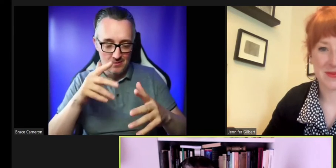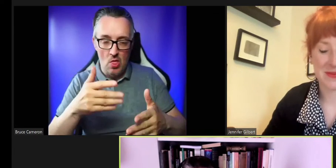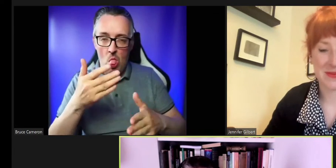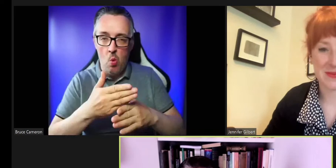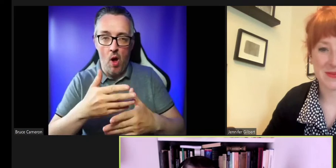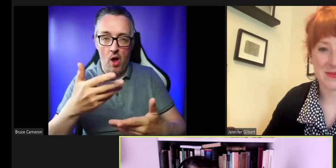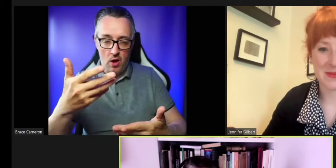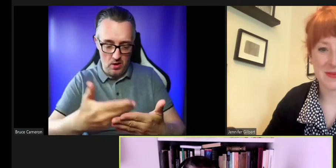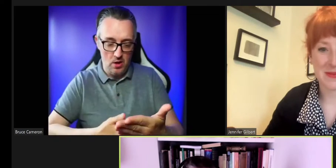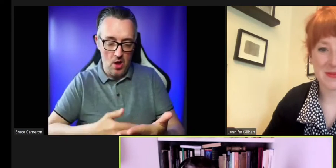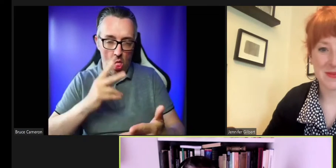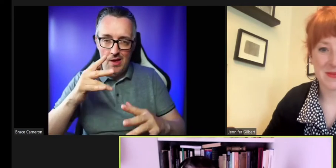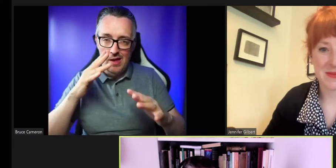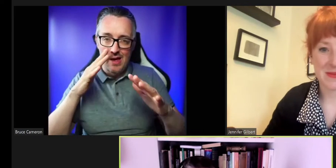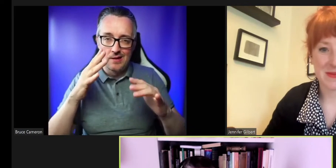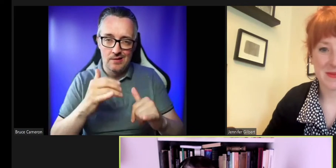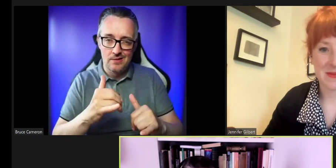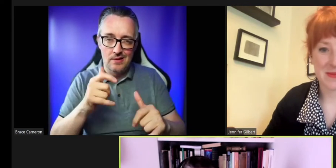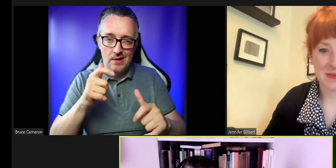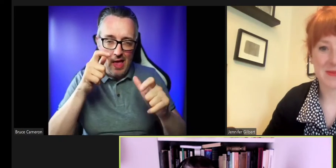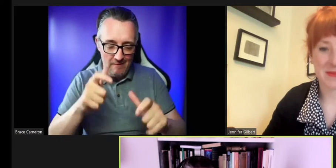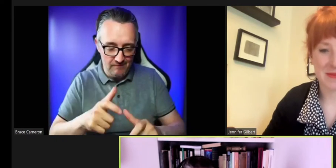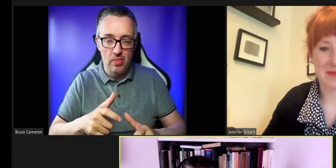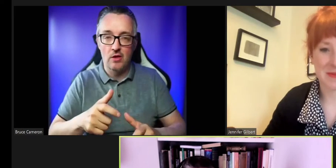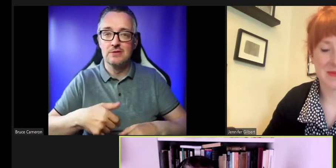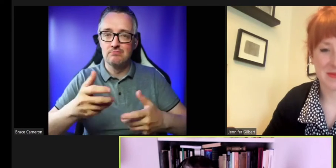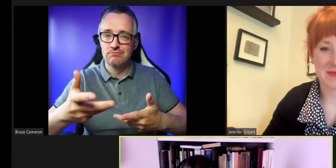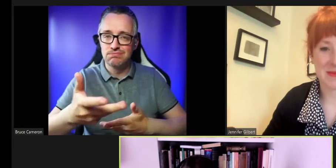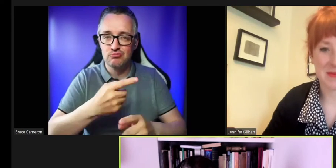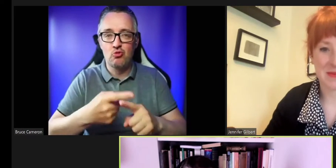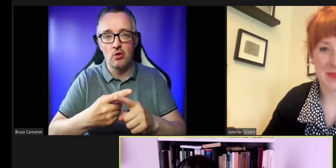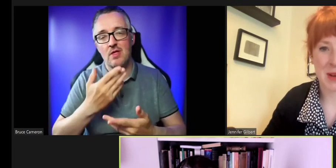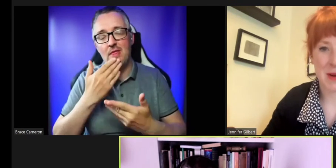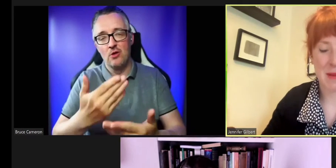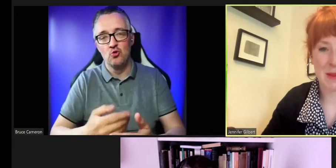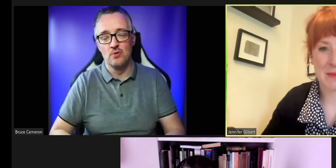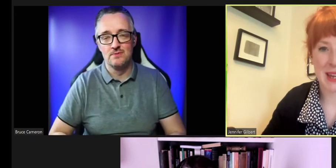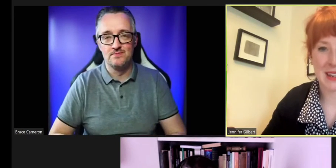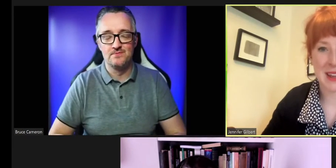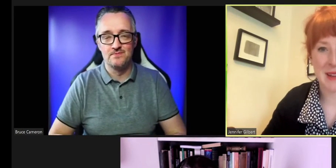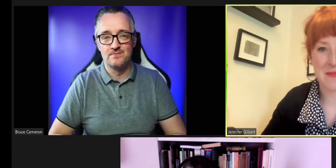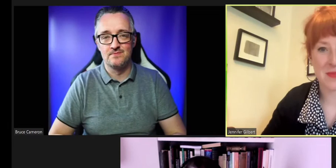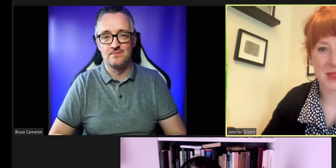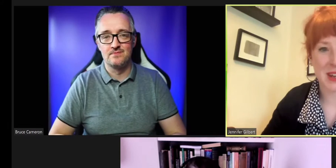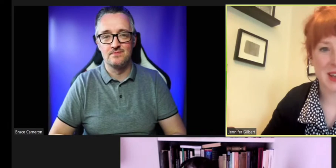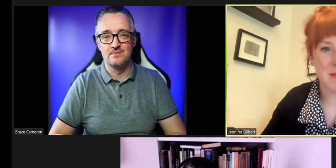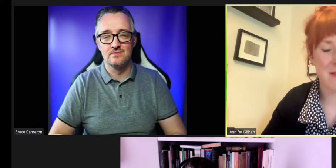for just curating this talk beautifully. Thank you. No